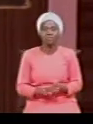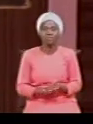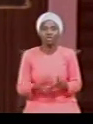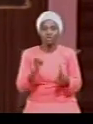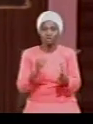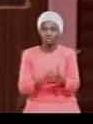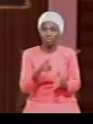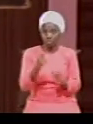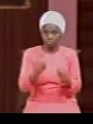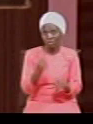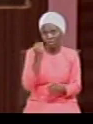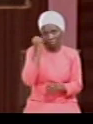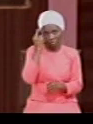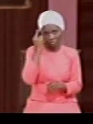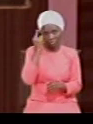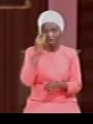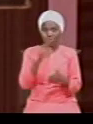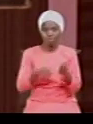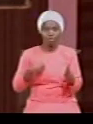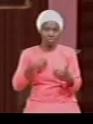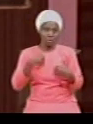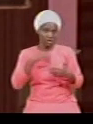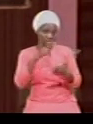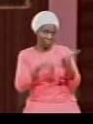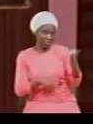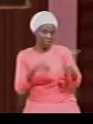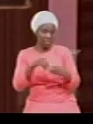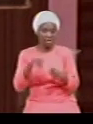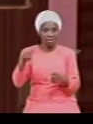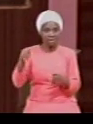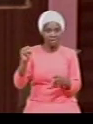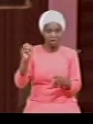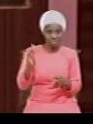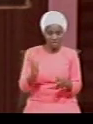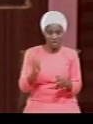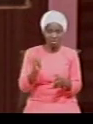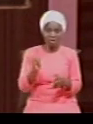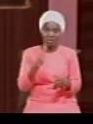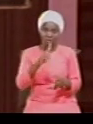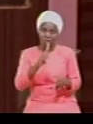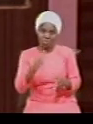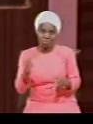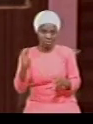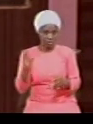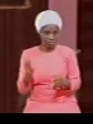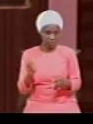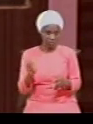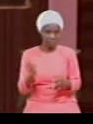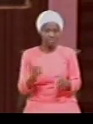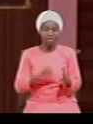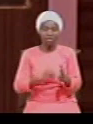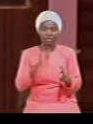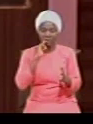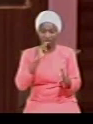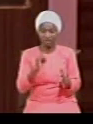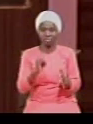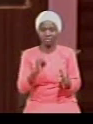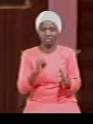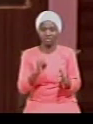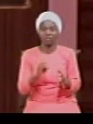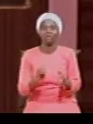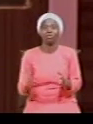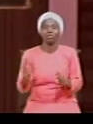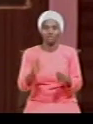you understand what we have read in Psalm 110. It's applicable. And